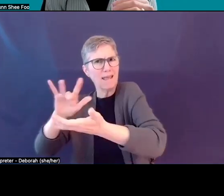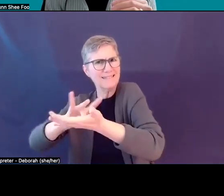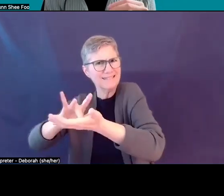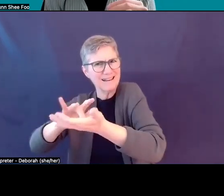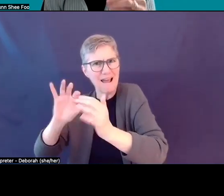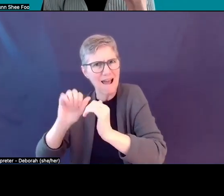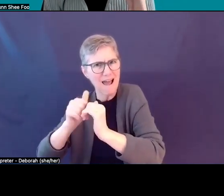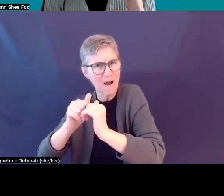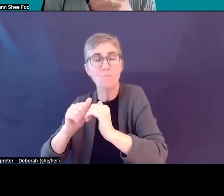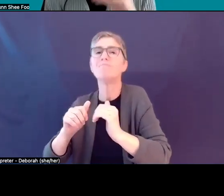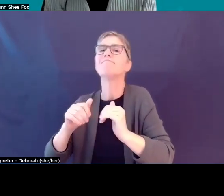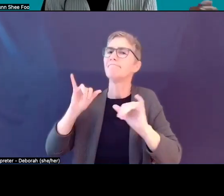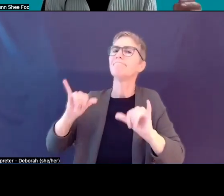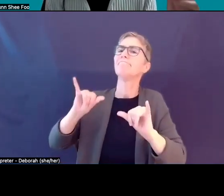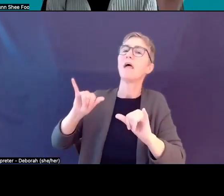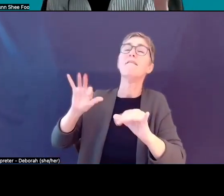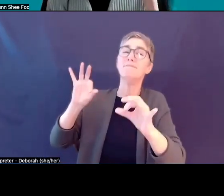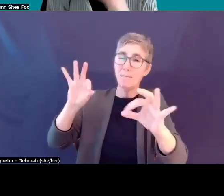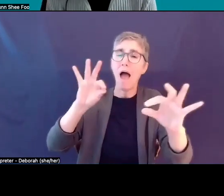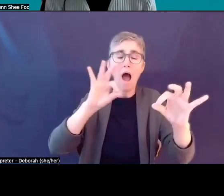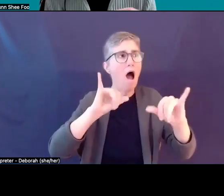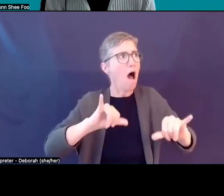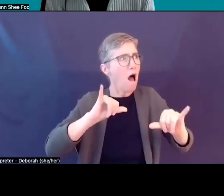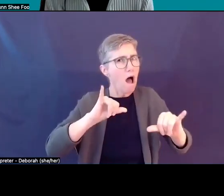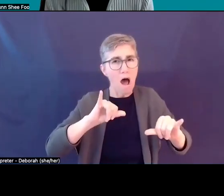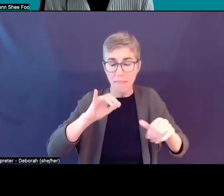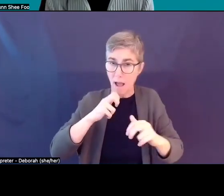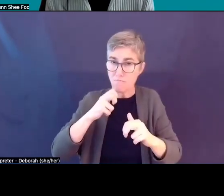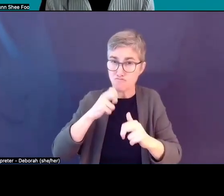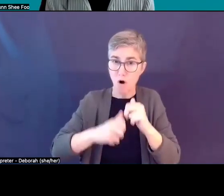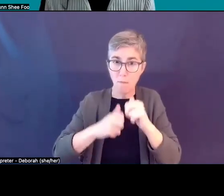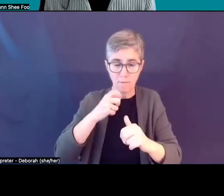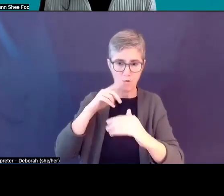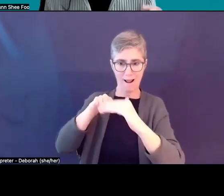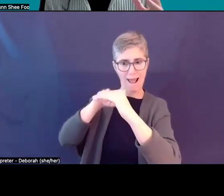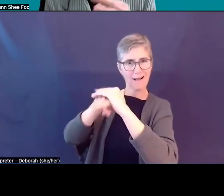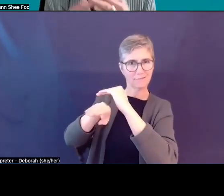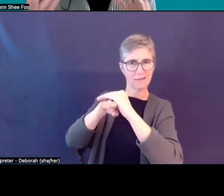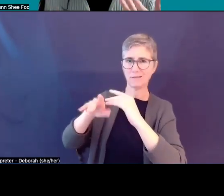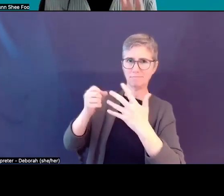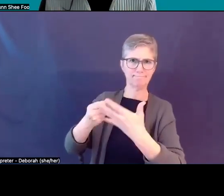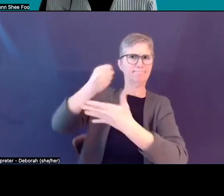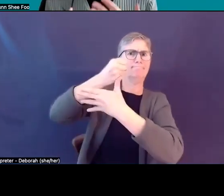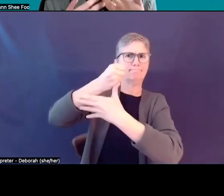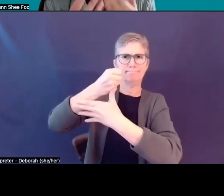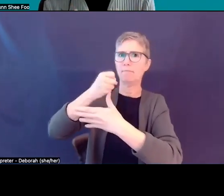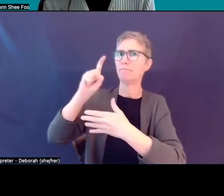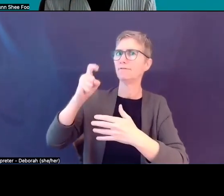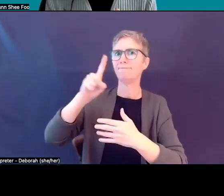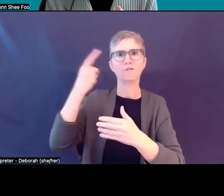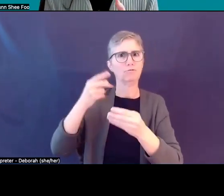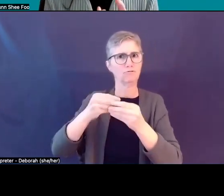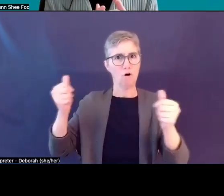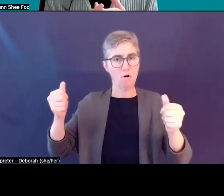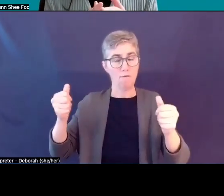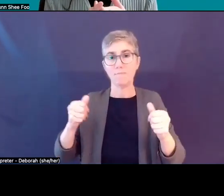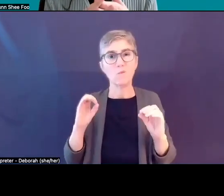access problem on the outpatient basis had to be solved first, and no patient or